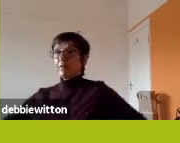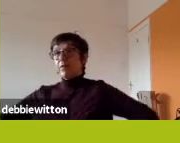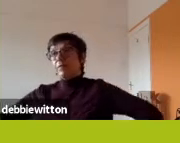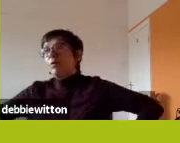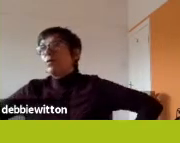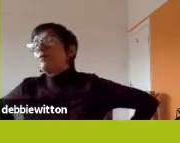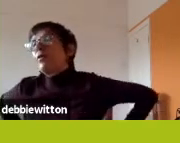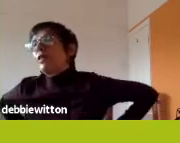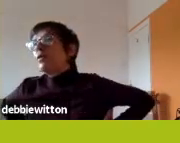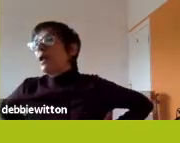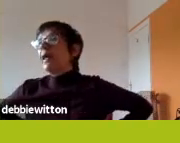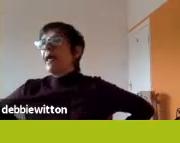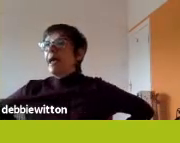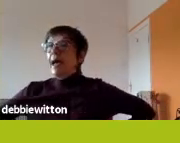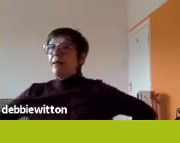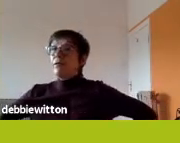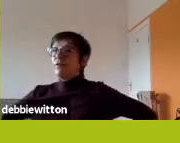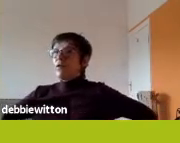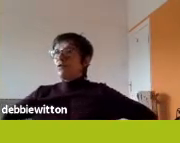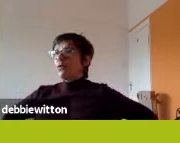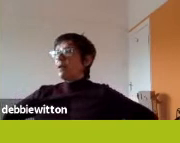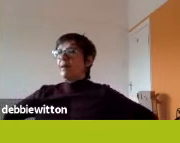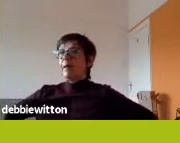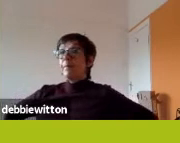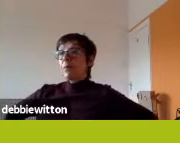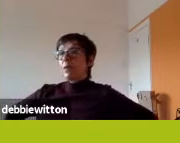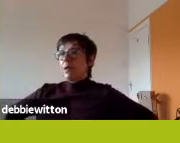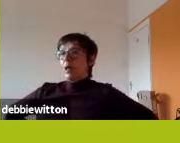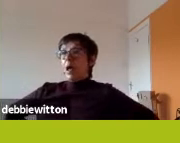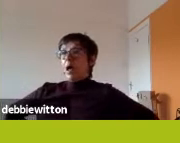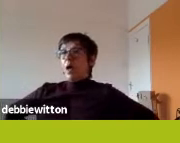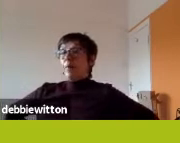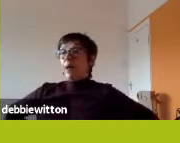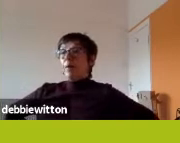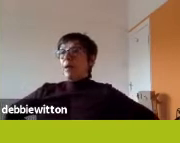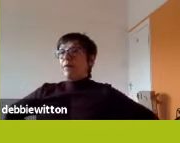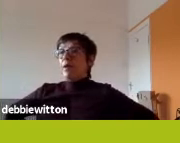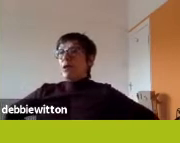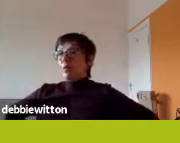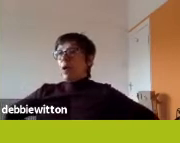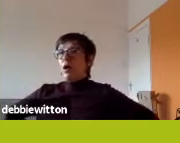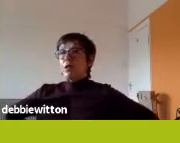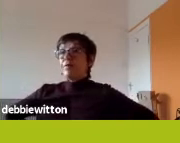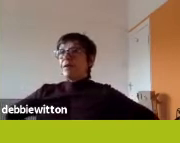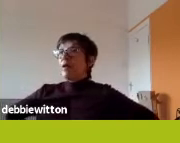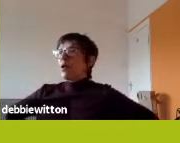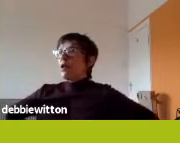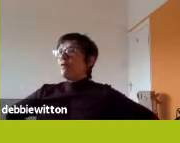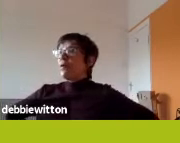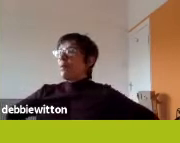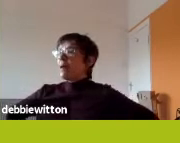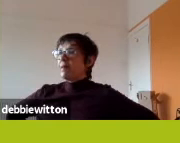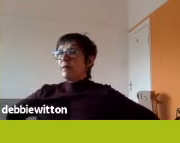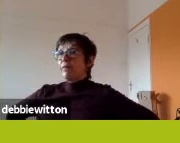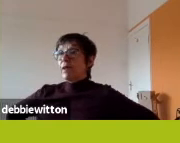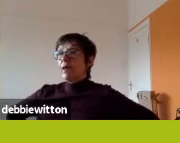street, both locally and on social media. And we are very much a part of a network of